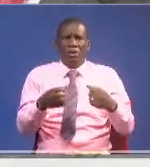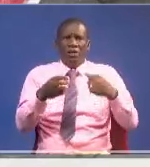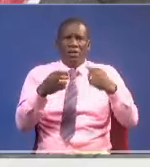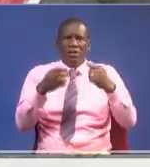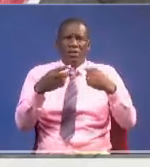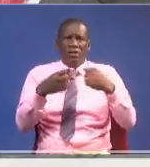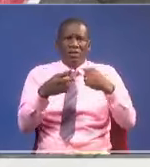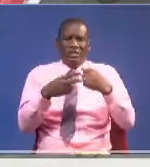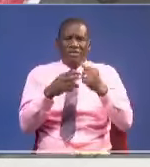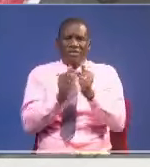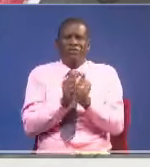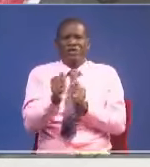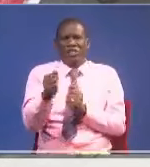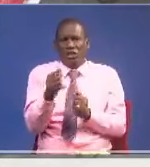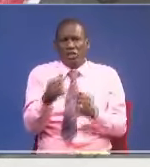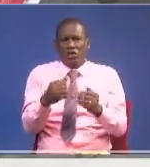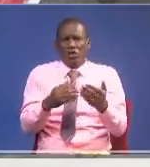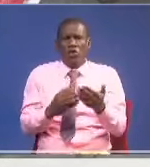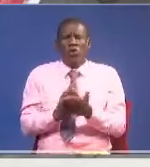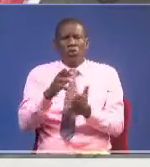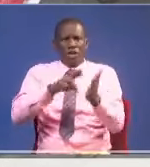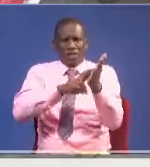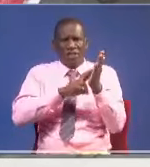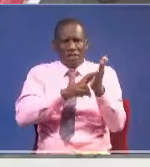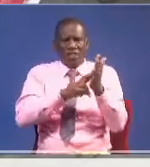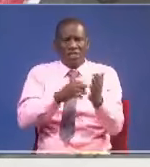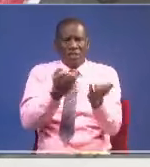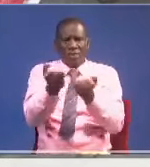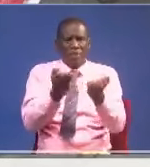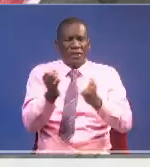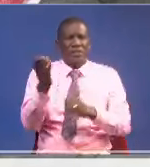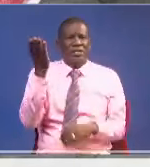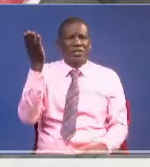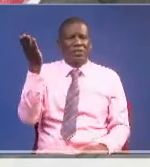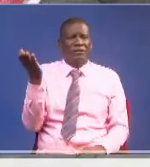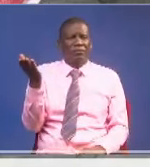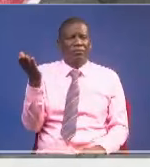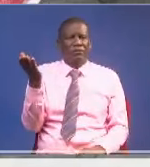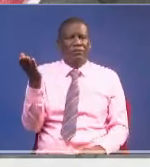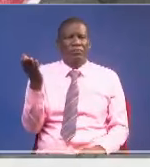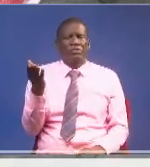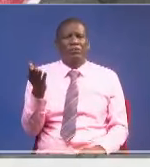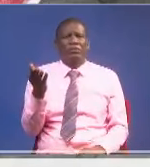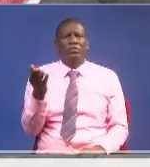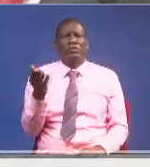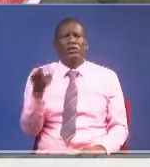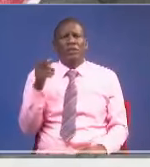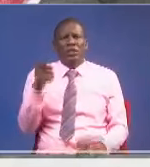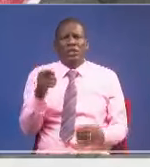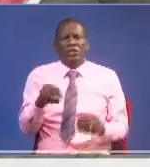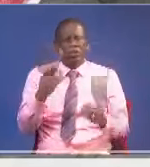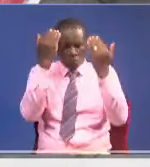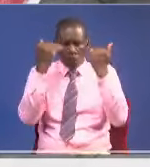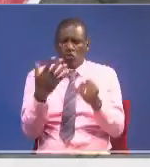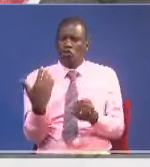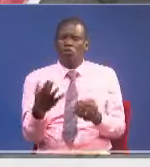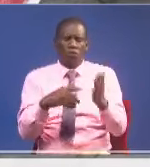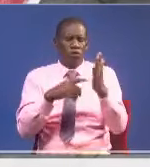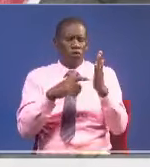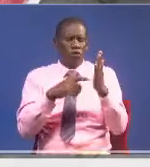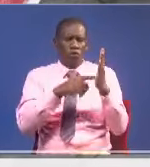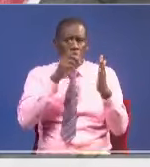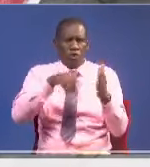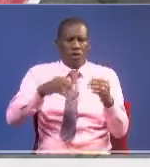80,763,715 shillings through his registered business under the name Oryx Service Station. Court documents indicate that the